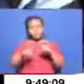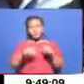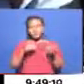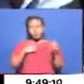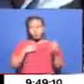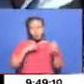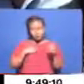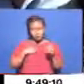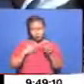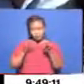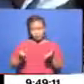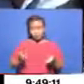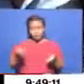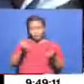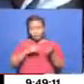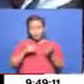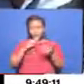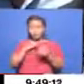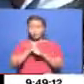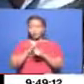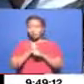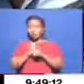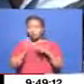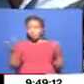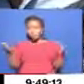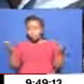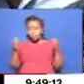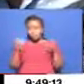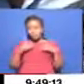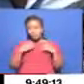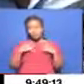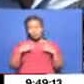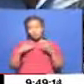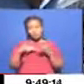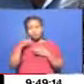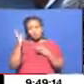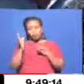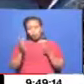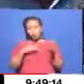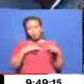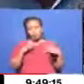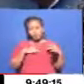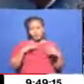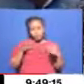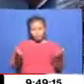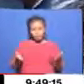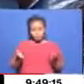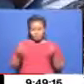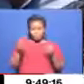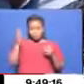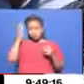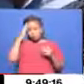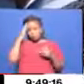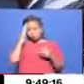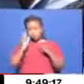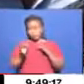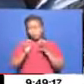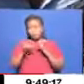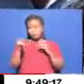do now is just to get some extra considerations in to see whether it would be feasible